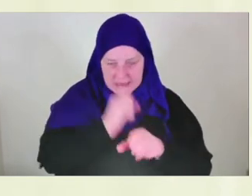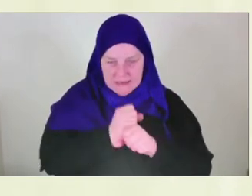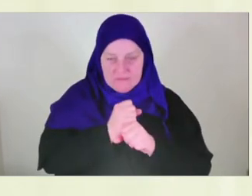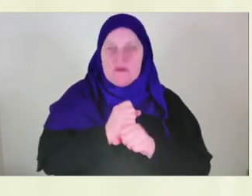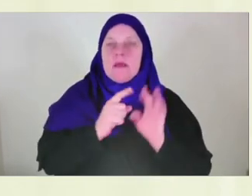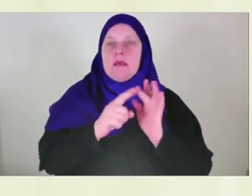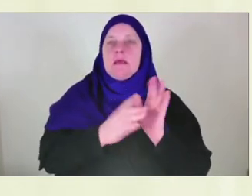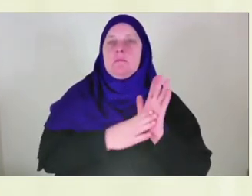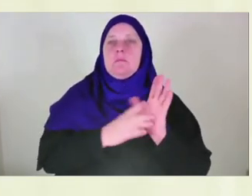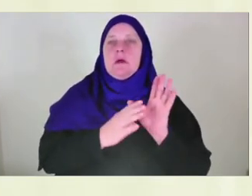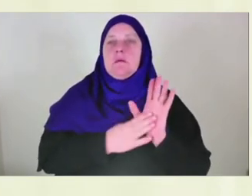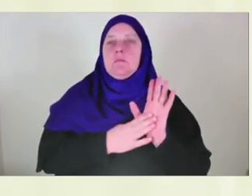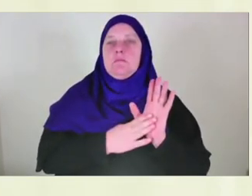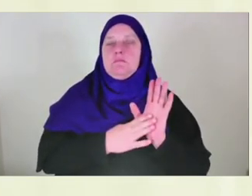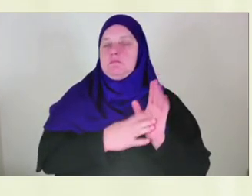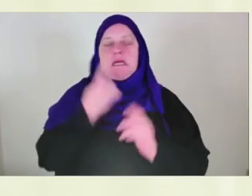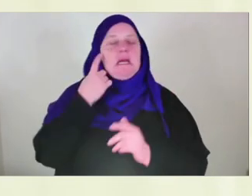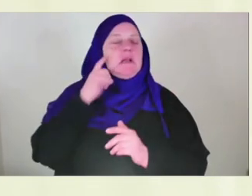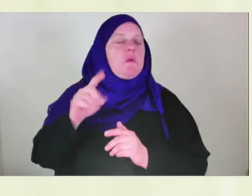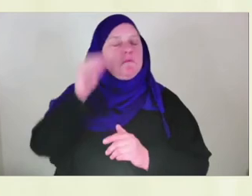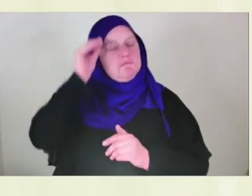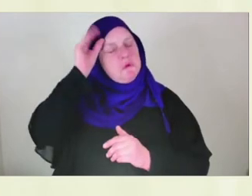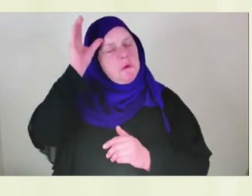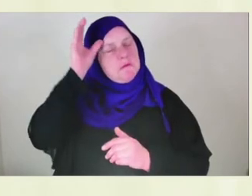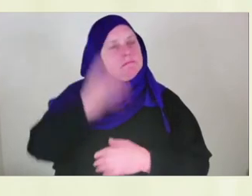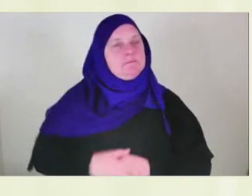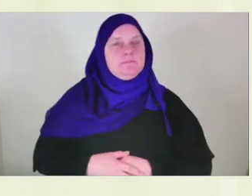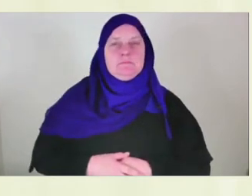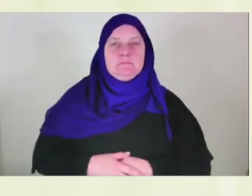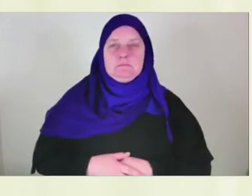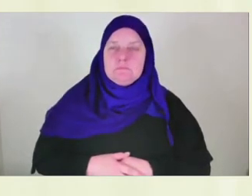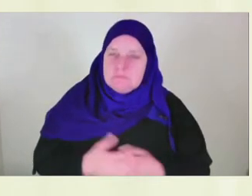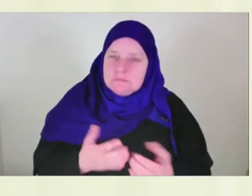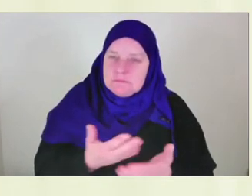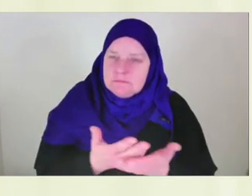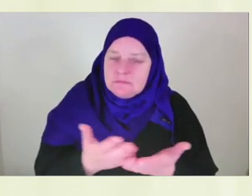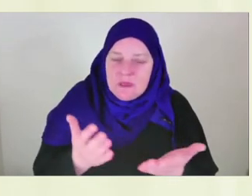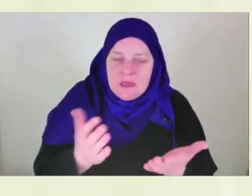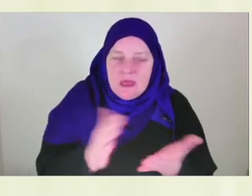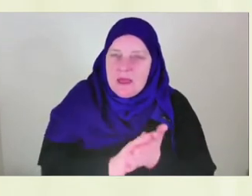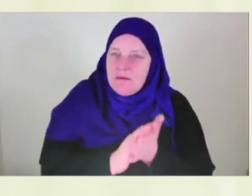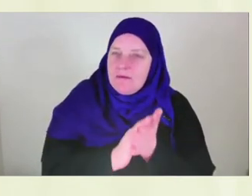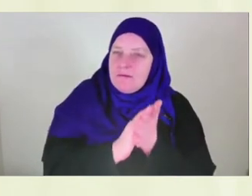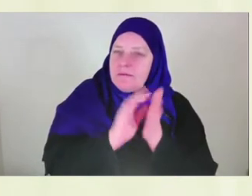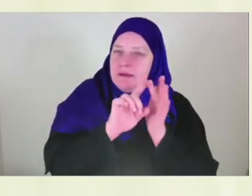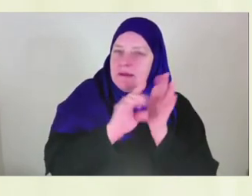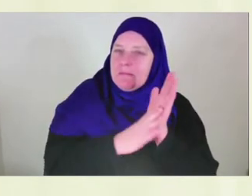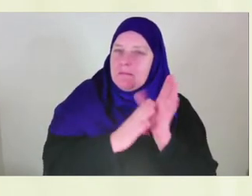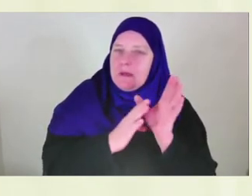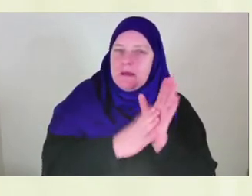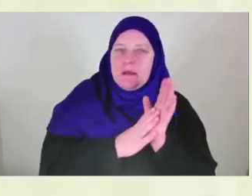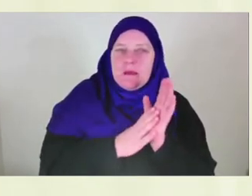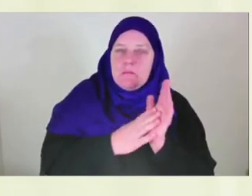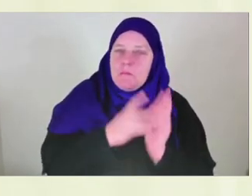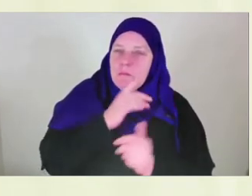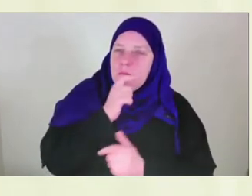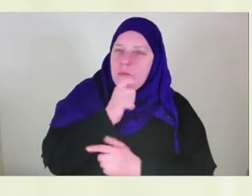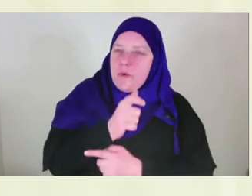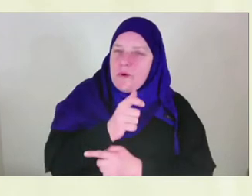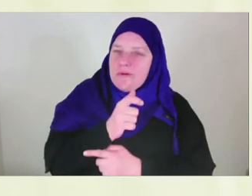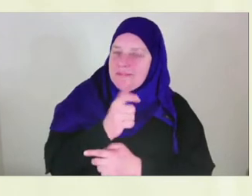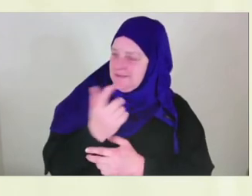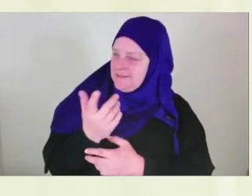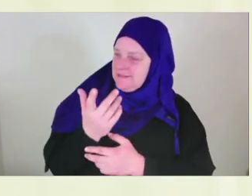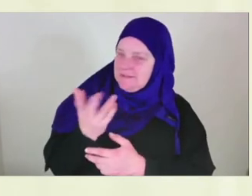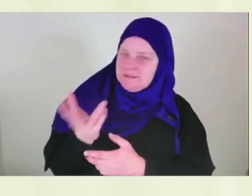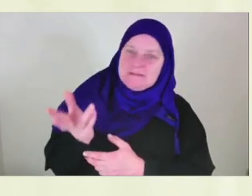so years of ulama that carried these words and these studies and compiled books and